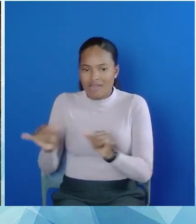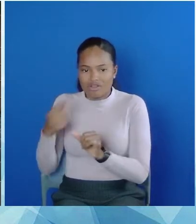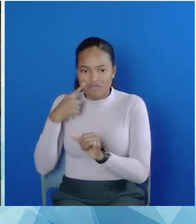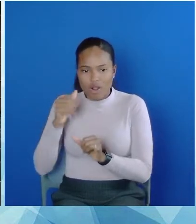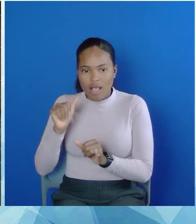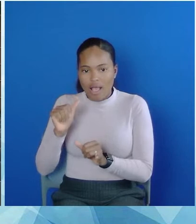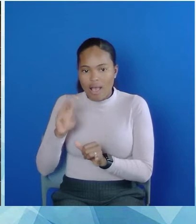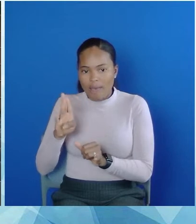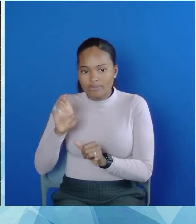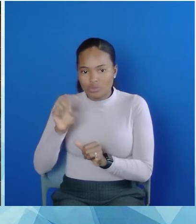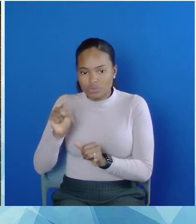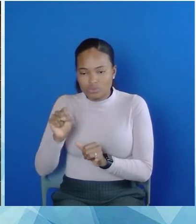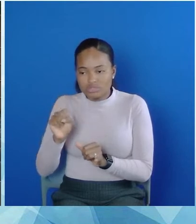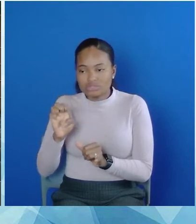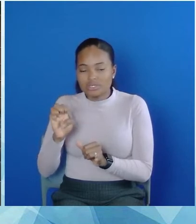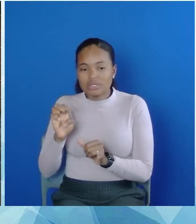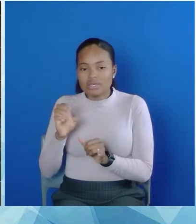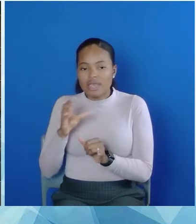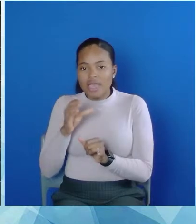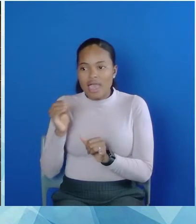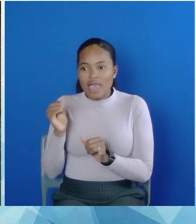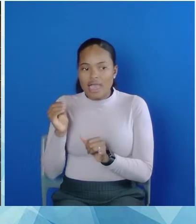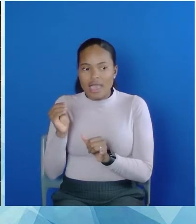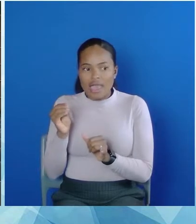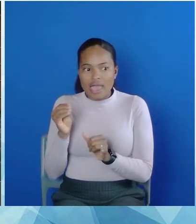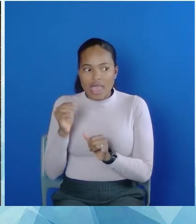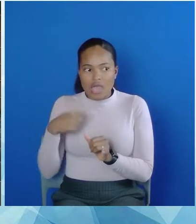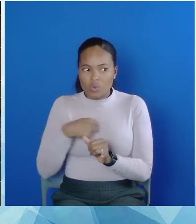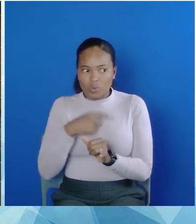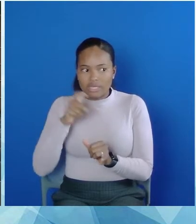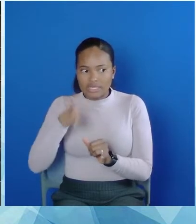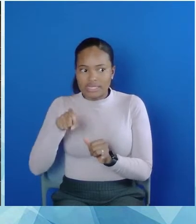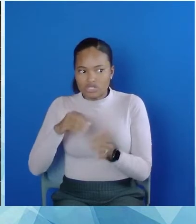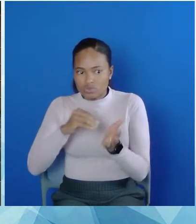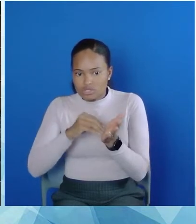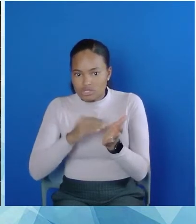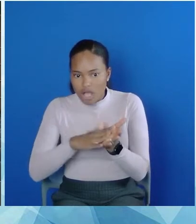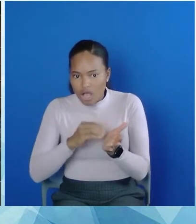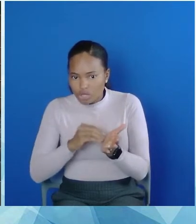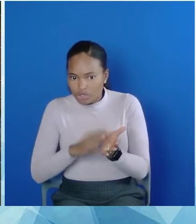document what appropriate procedure is in those situations. My son is an example of these issues.